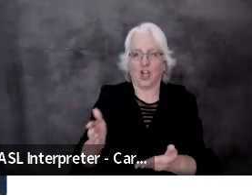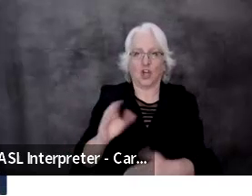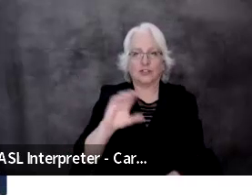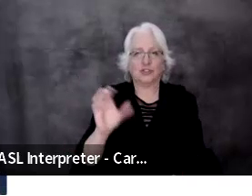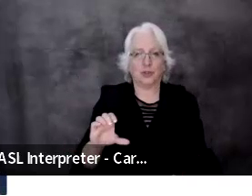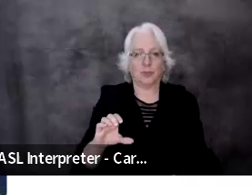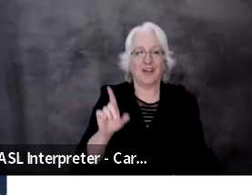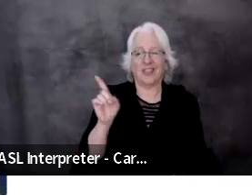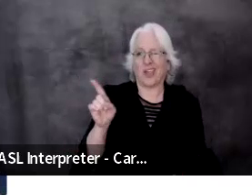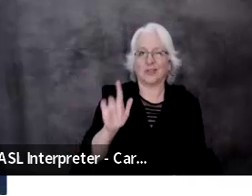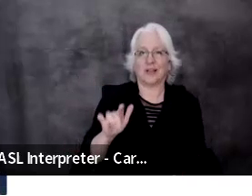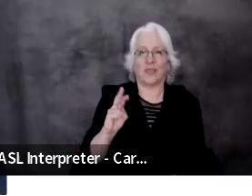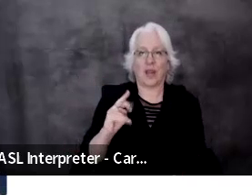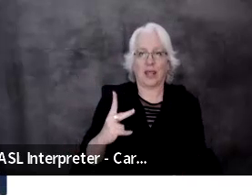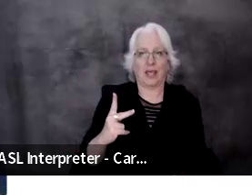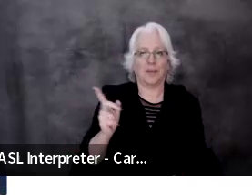on the screen.